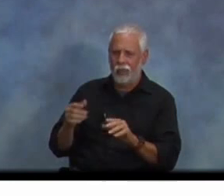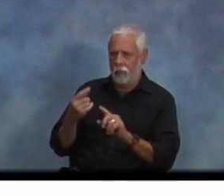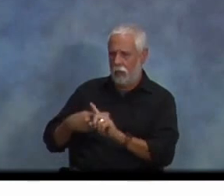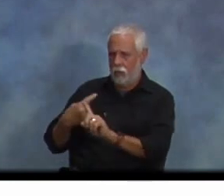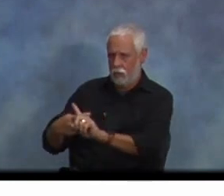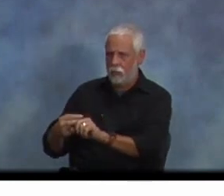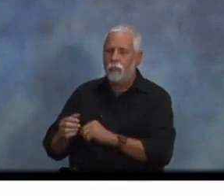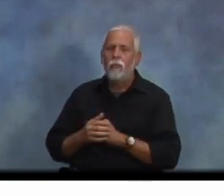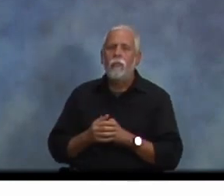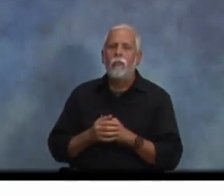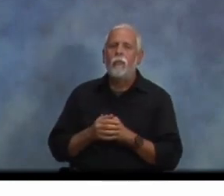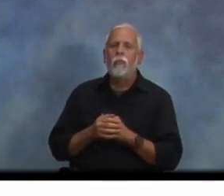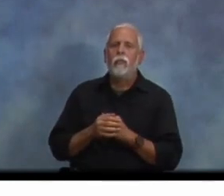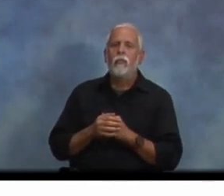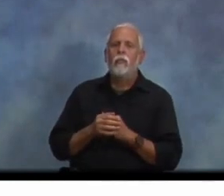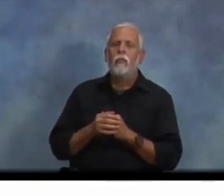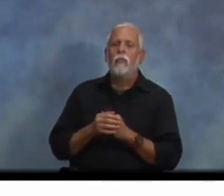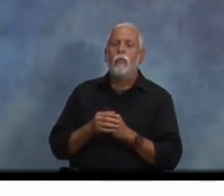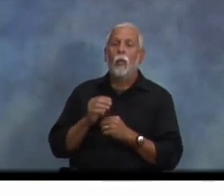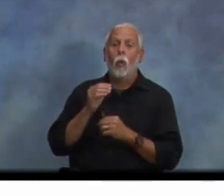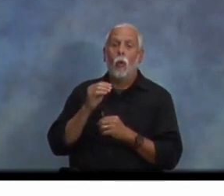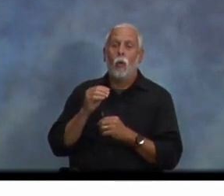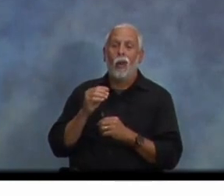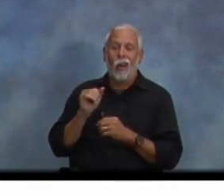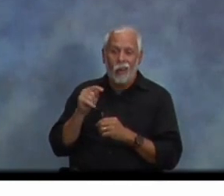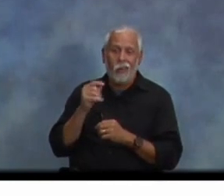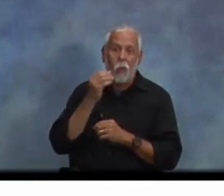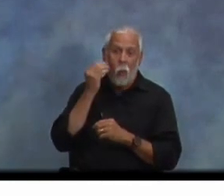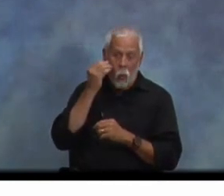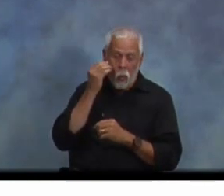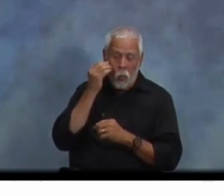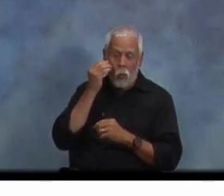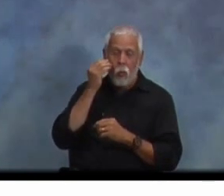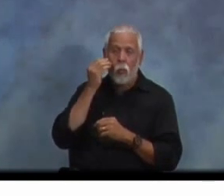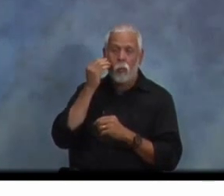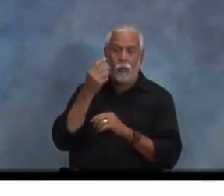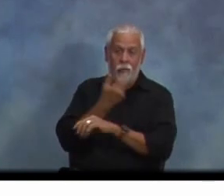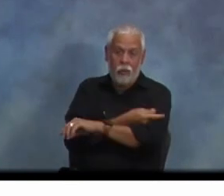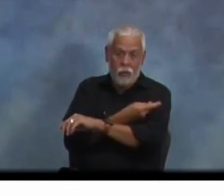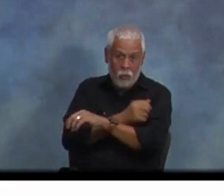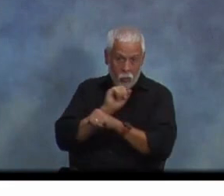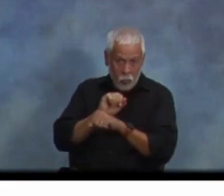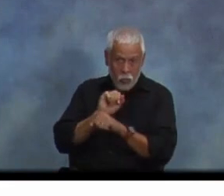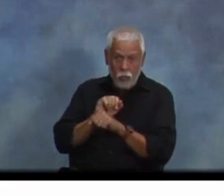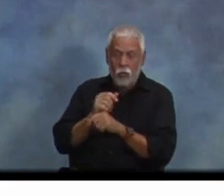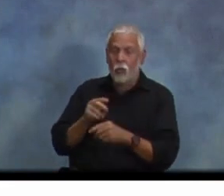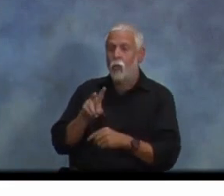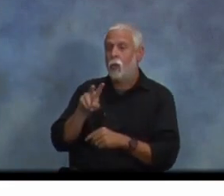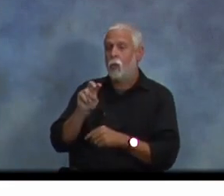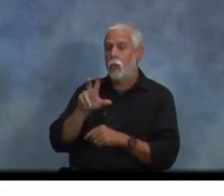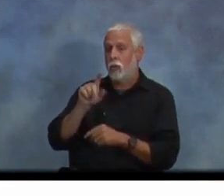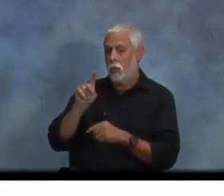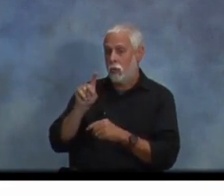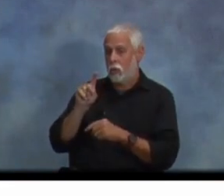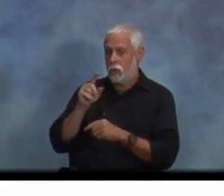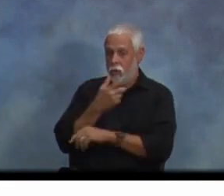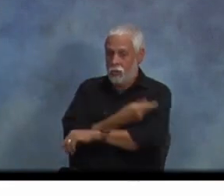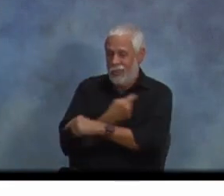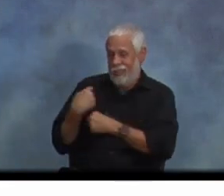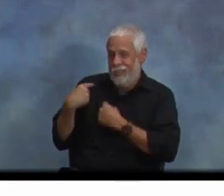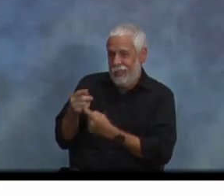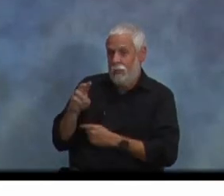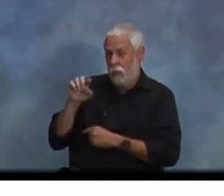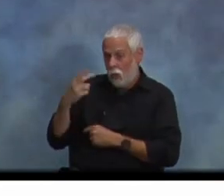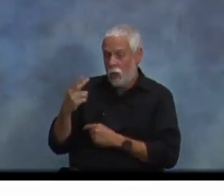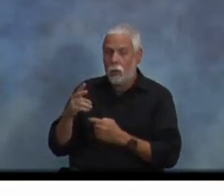month. Our homebound and at-home vaccination efforts, we've given out 231 doses since